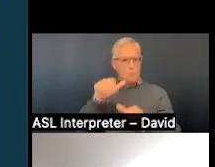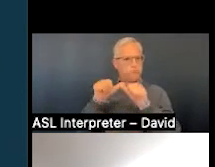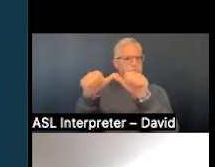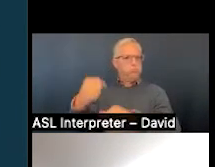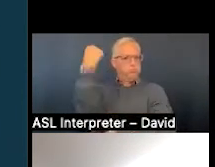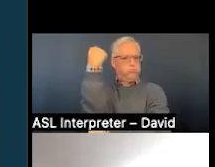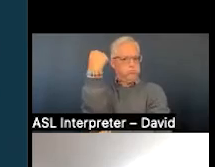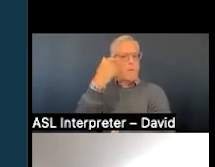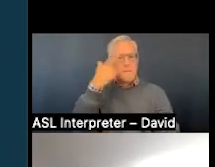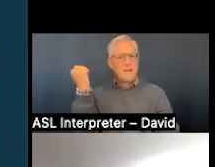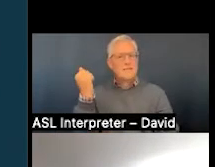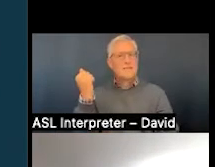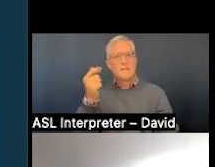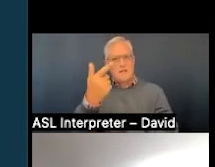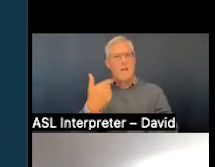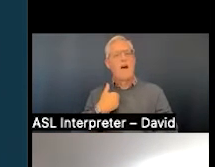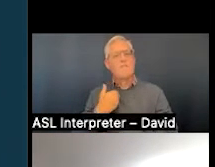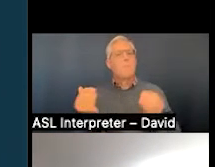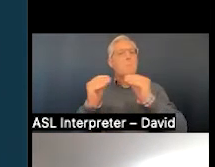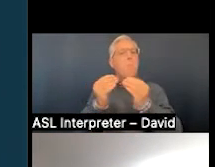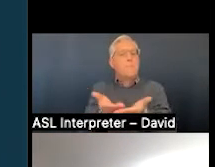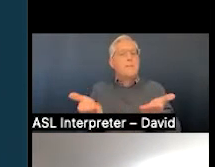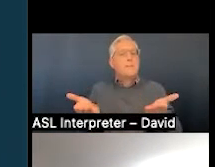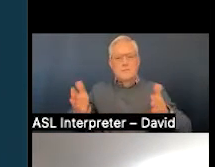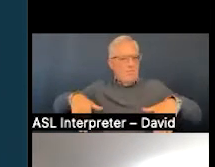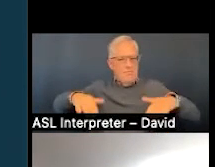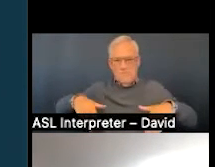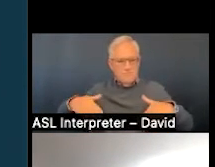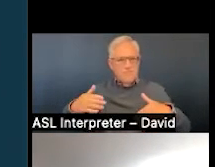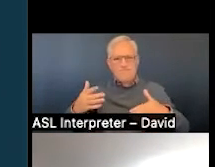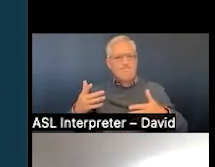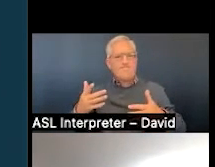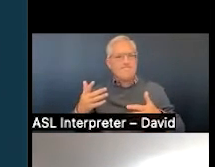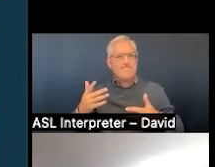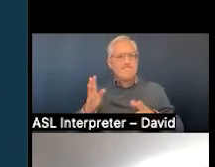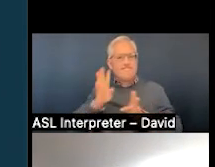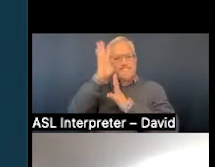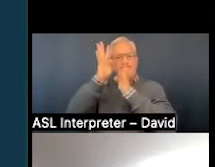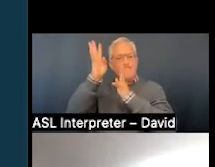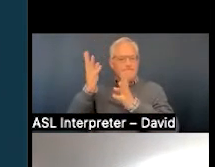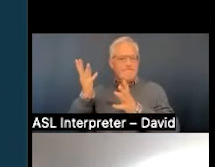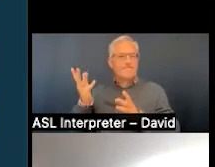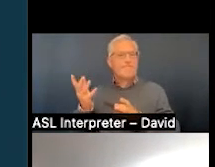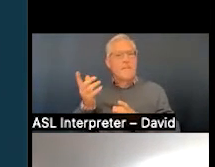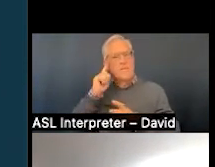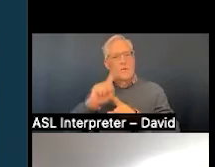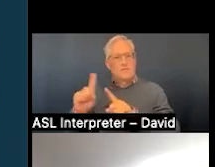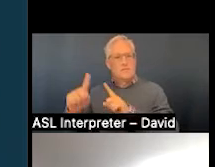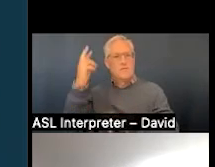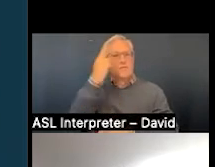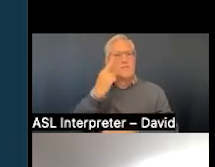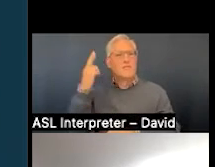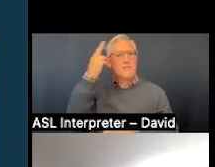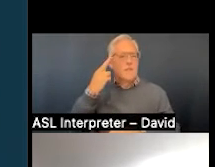areas for sidecar access materials that haven't been fully pursued for lots of various reasons, and that kind of speaks